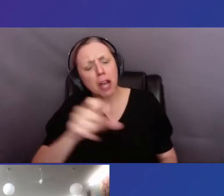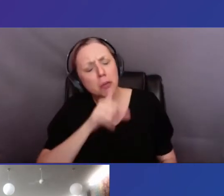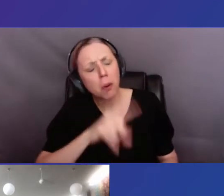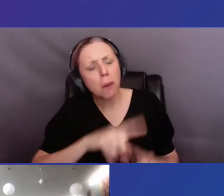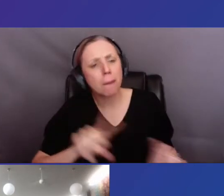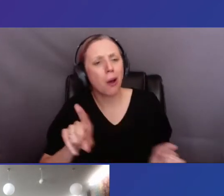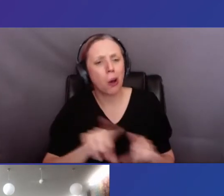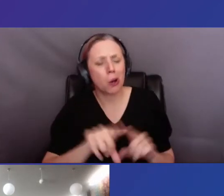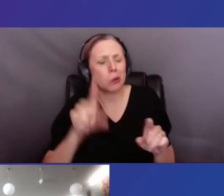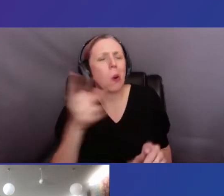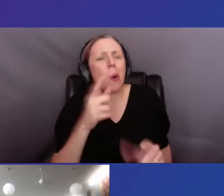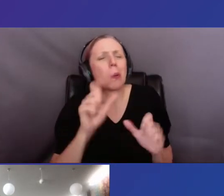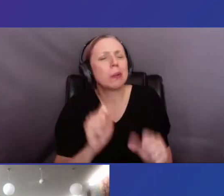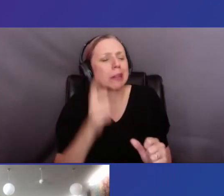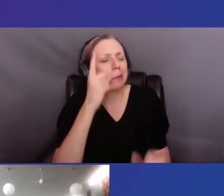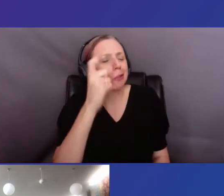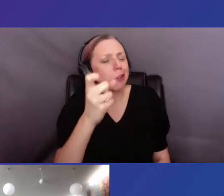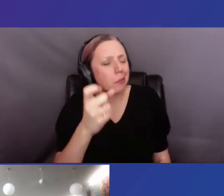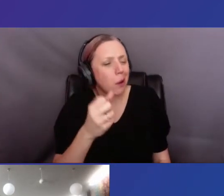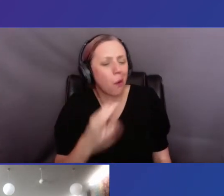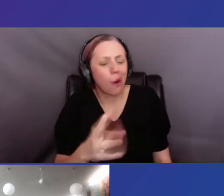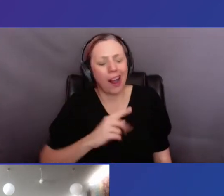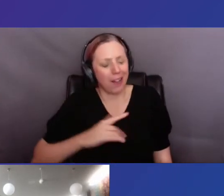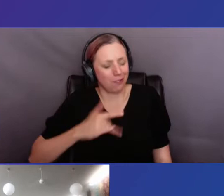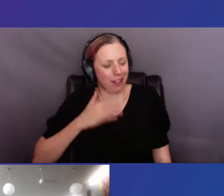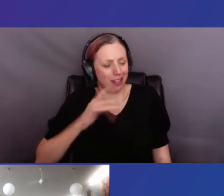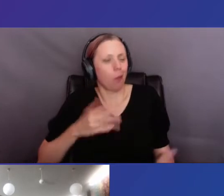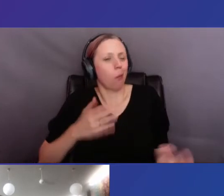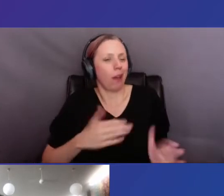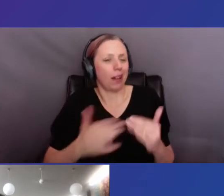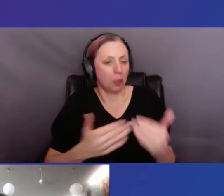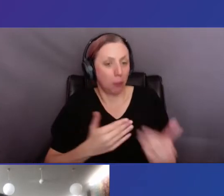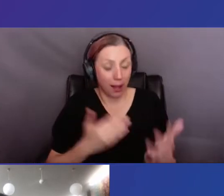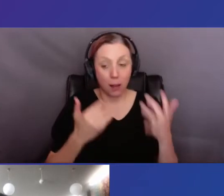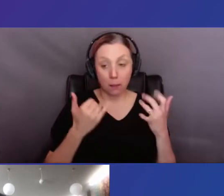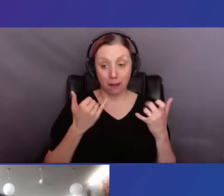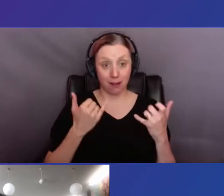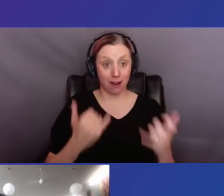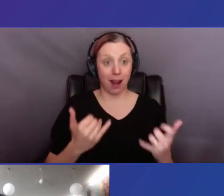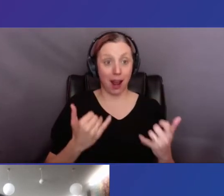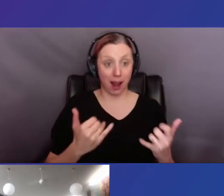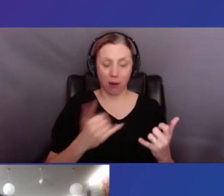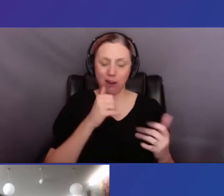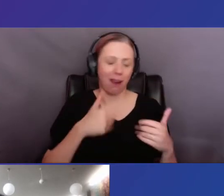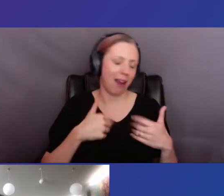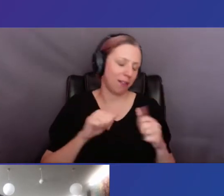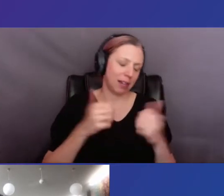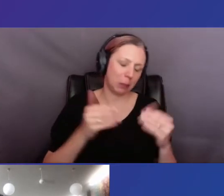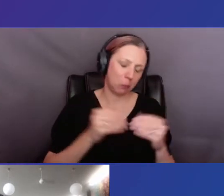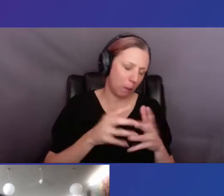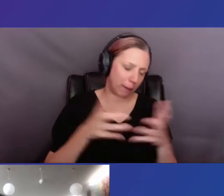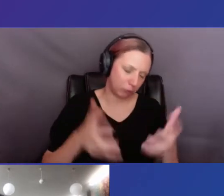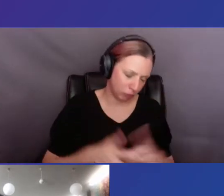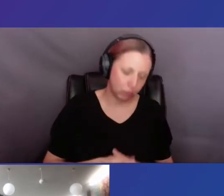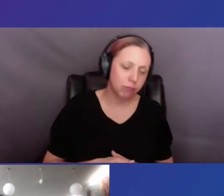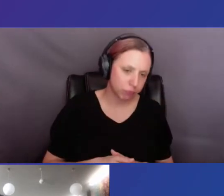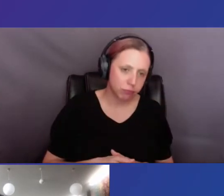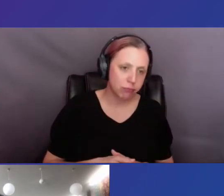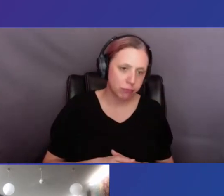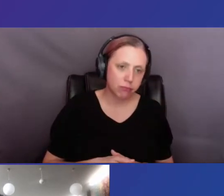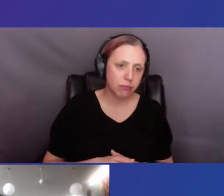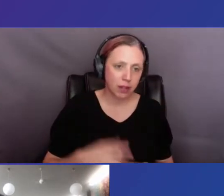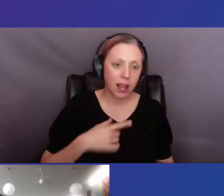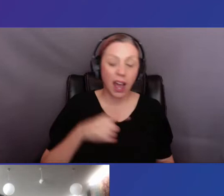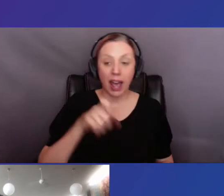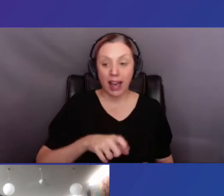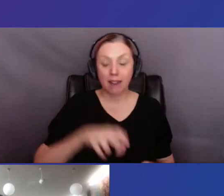be dreaming, or at least I think I had that sense. I don't have that sense as much anymore. I have to sit down and I have to